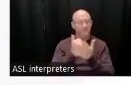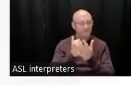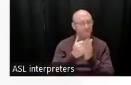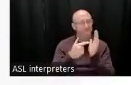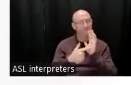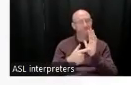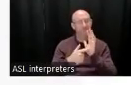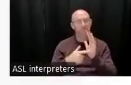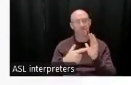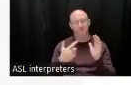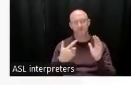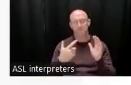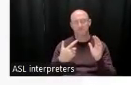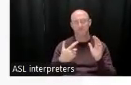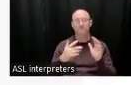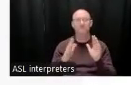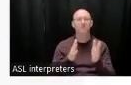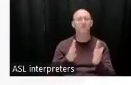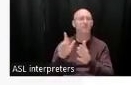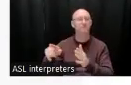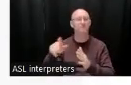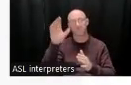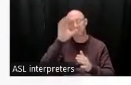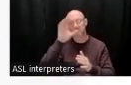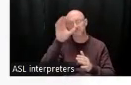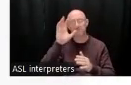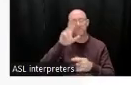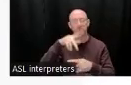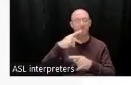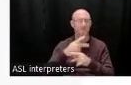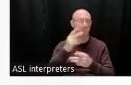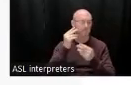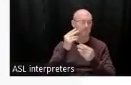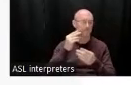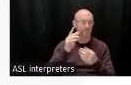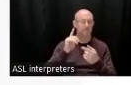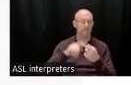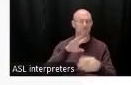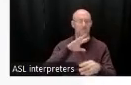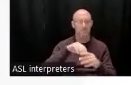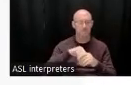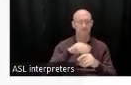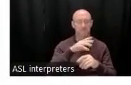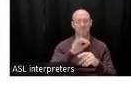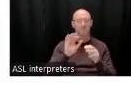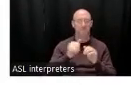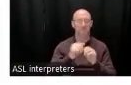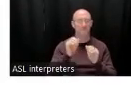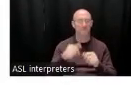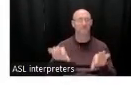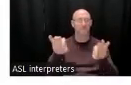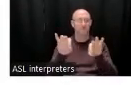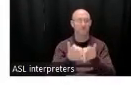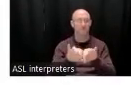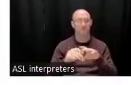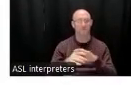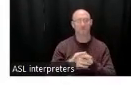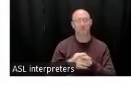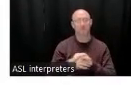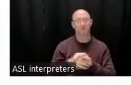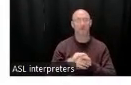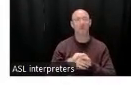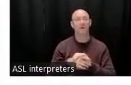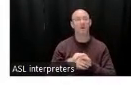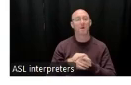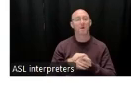examples of ways that you can look for that kind of information to include and how it can be relevant. So